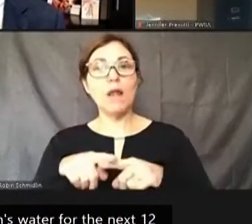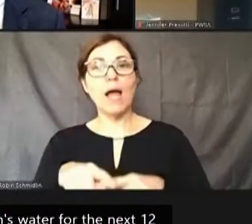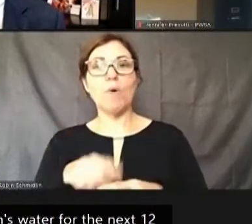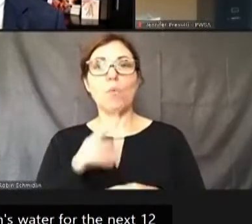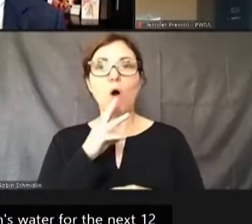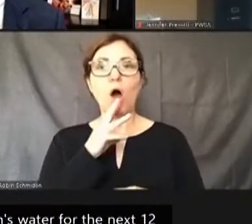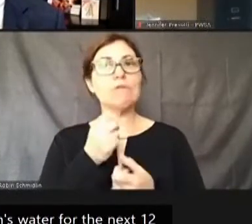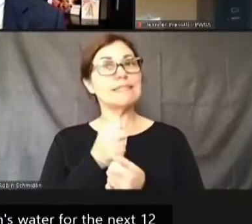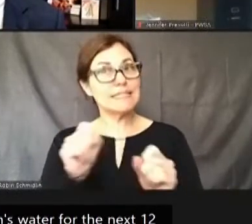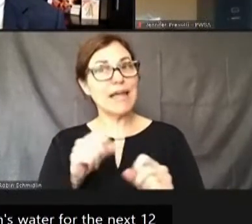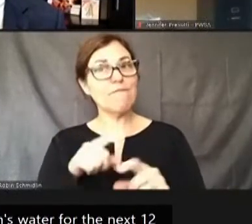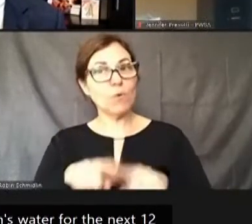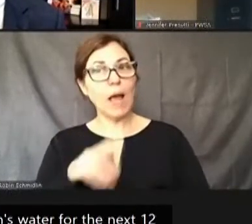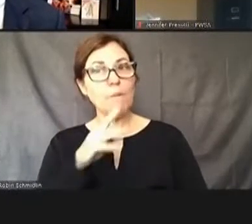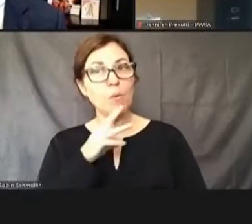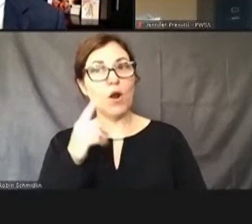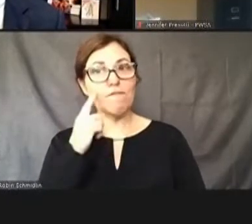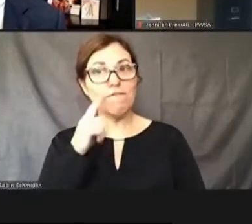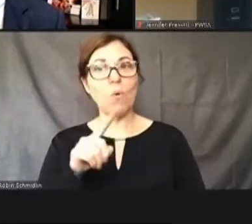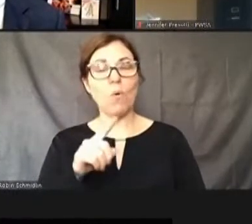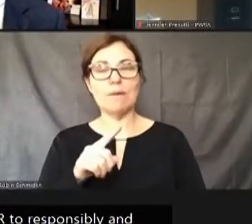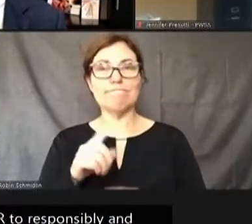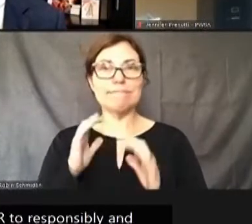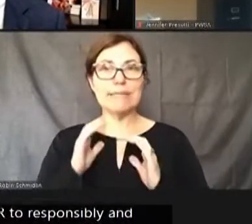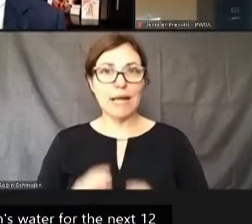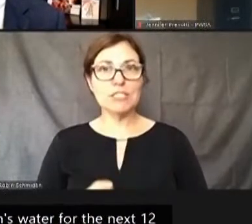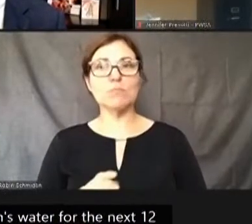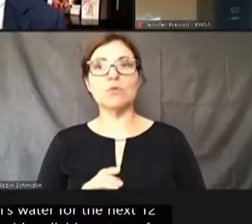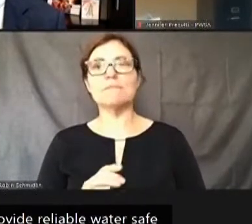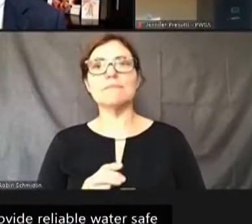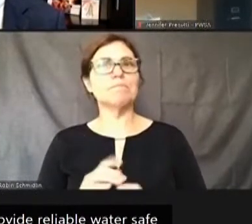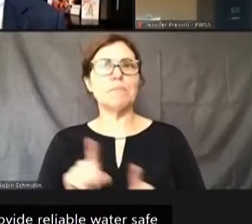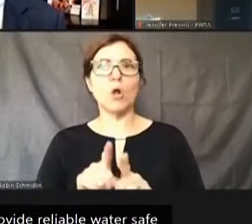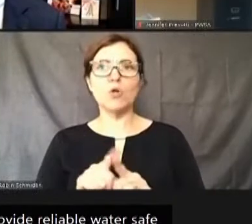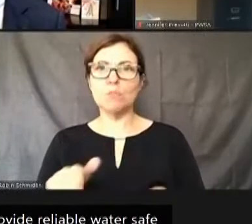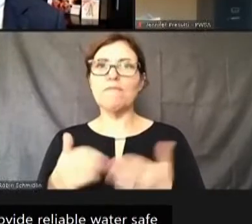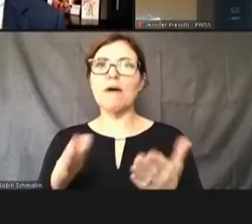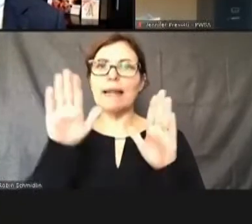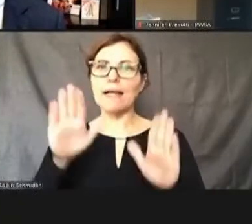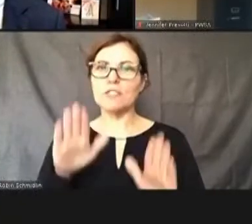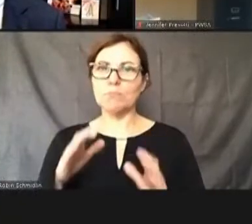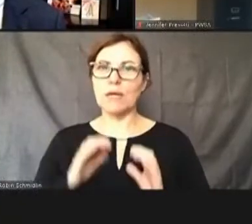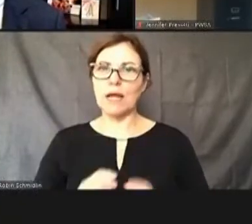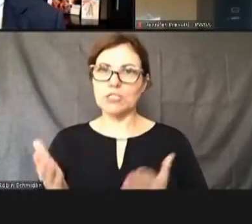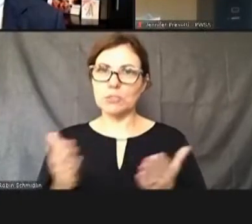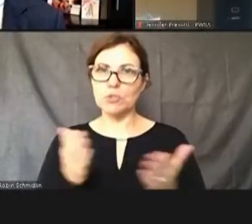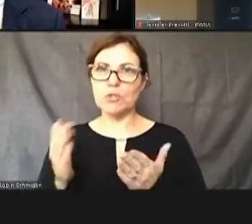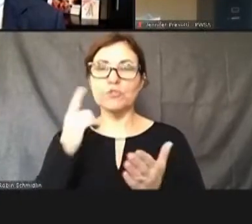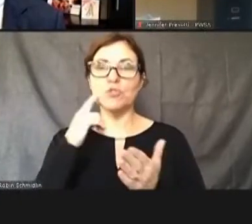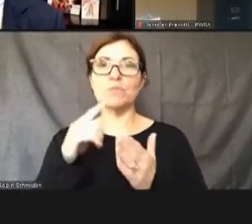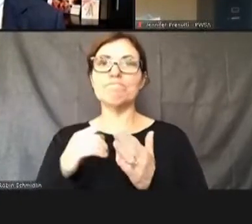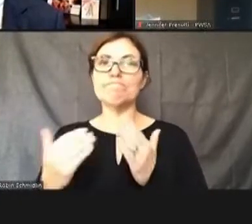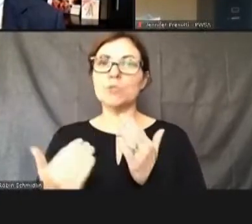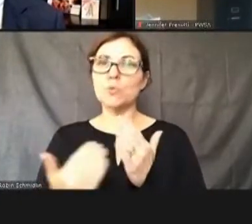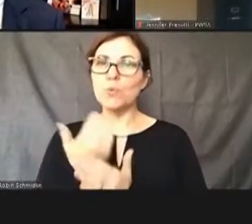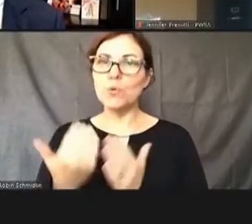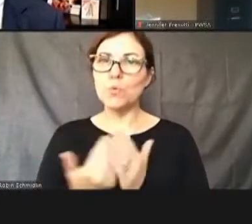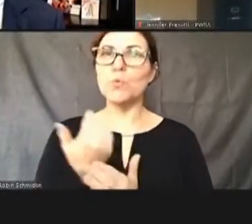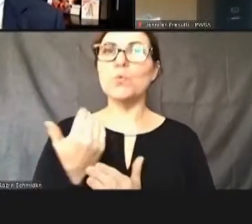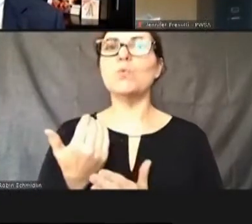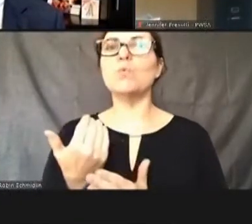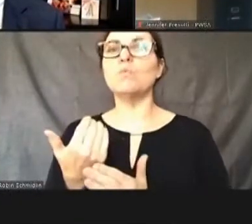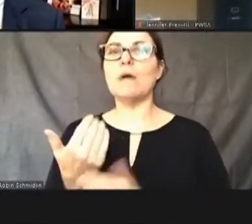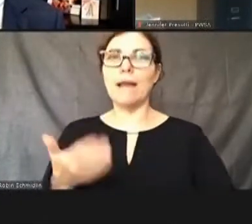to the customers, and to provide them with excellent customer service, to renew and upgrade our drinking water, storm